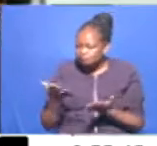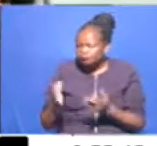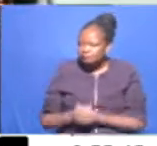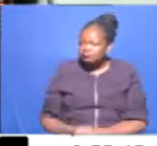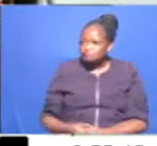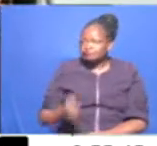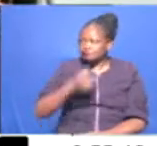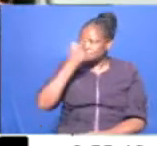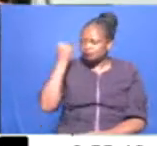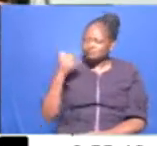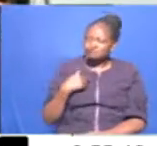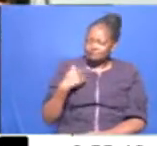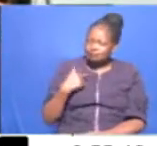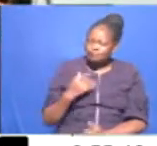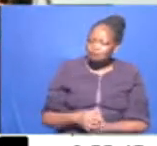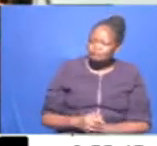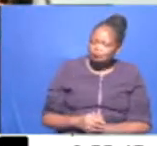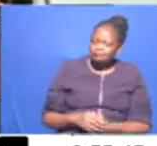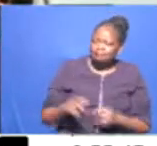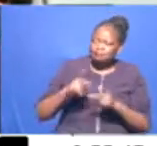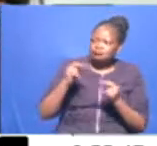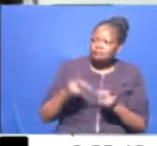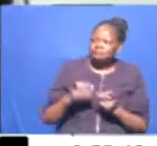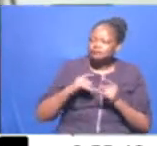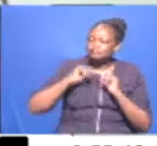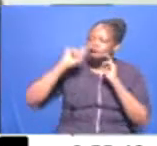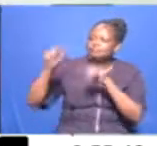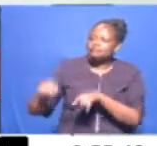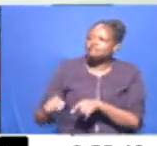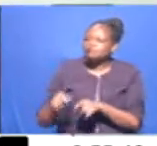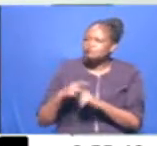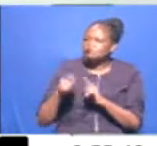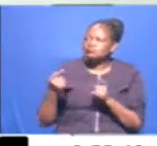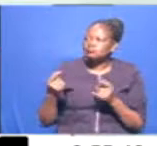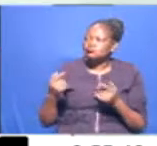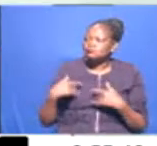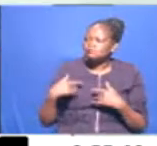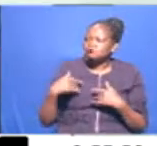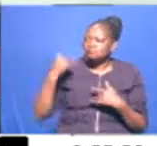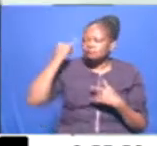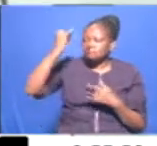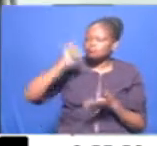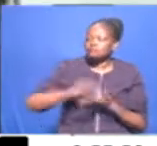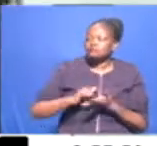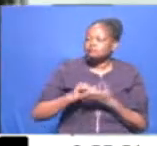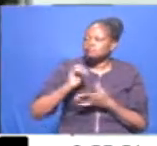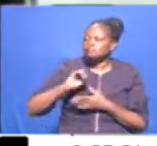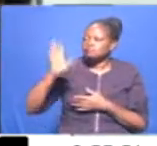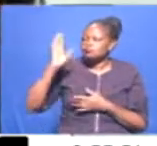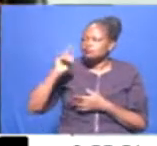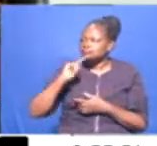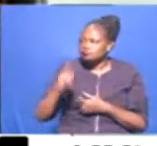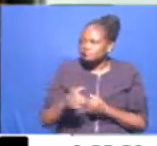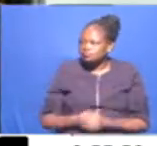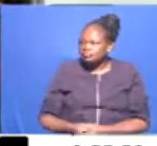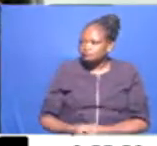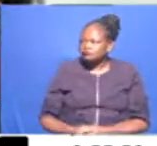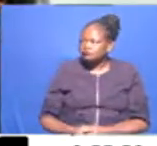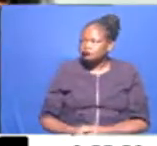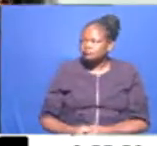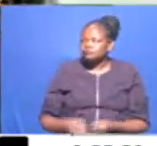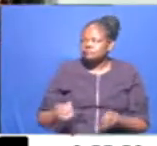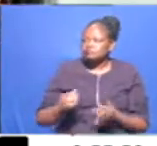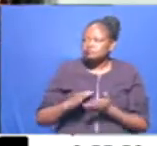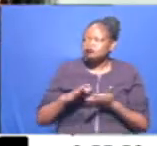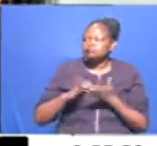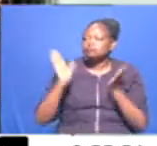there are therapy, the places people can go to, but we also have the notion that they are expensive. So a more public awareness will